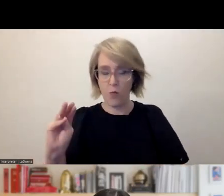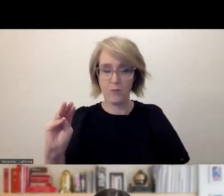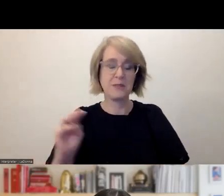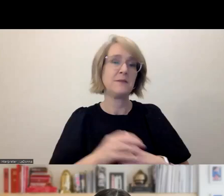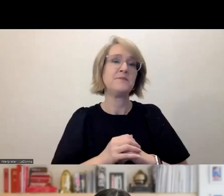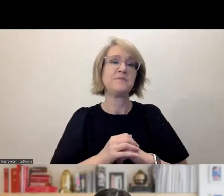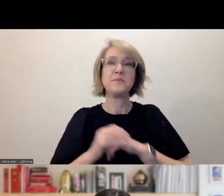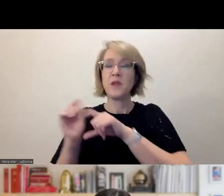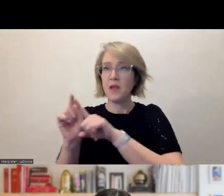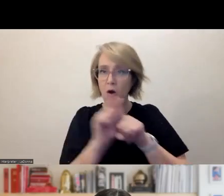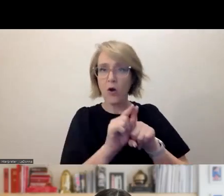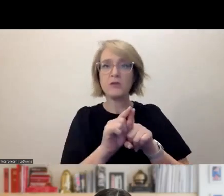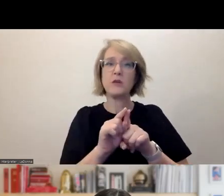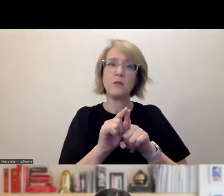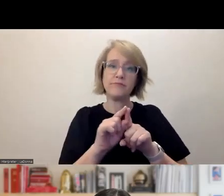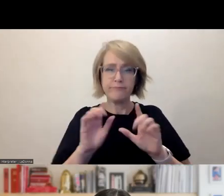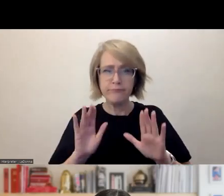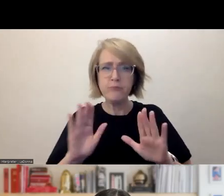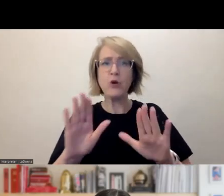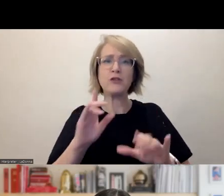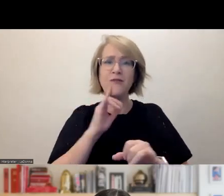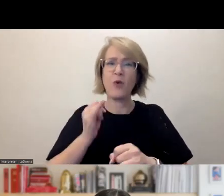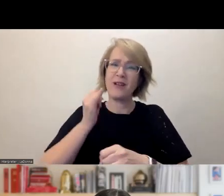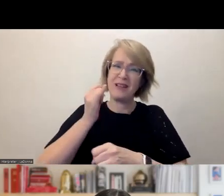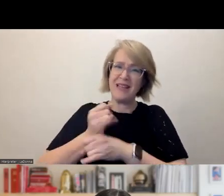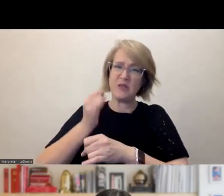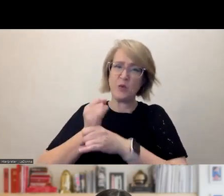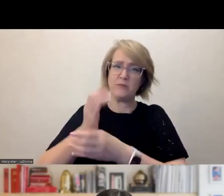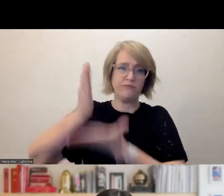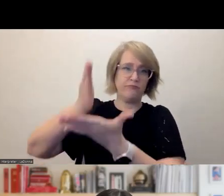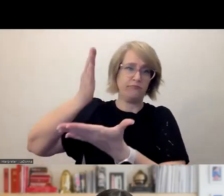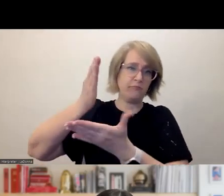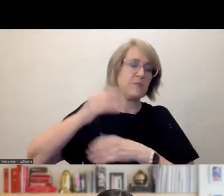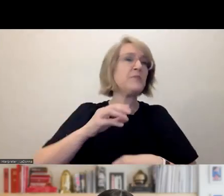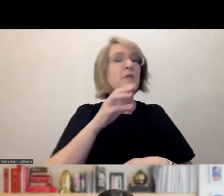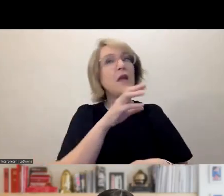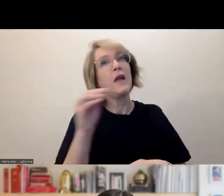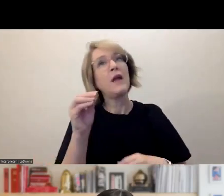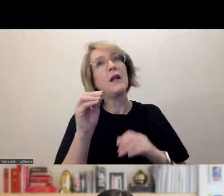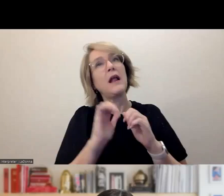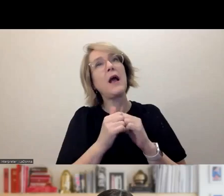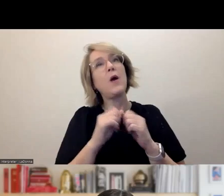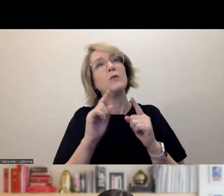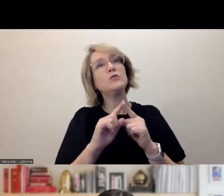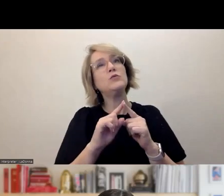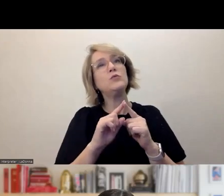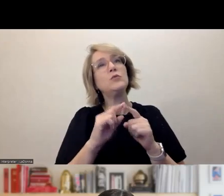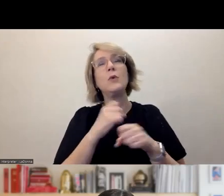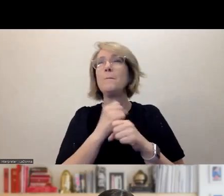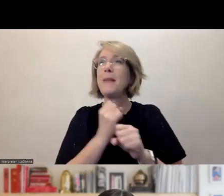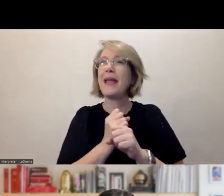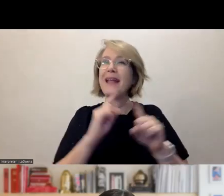pushed for deinstitutionalization. He pushed for ways of being able to create